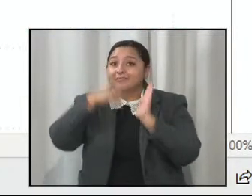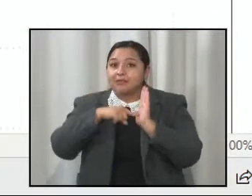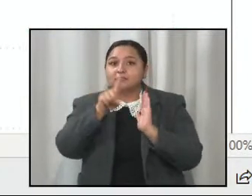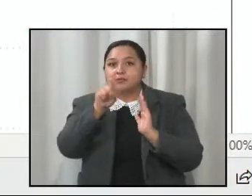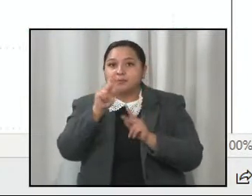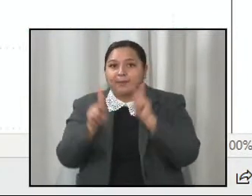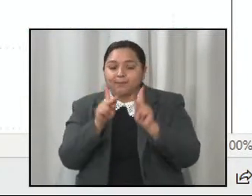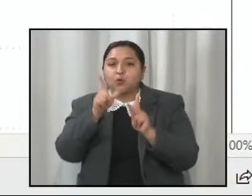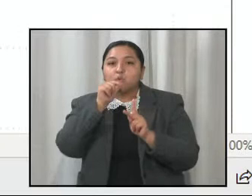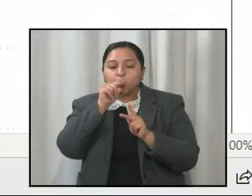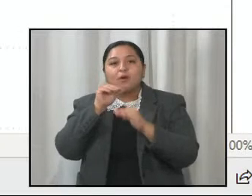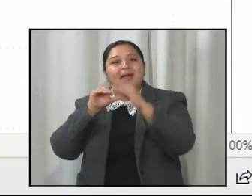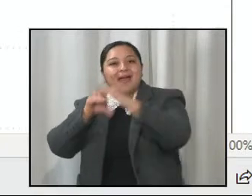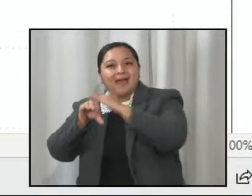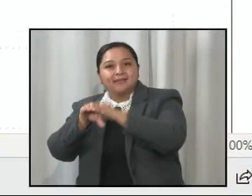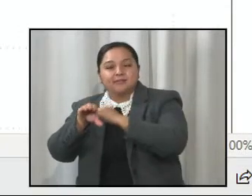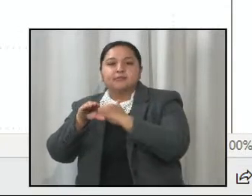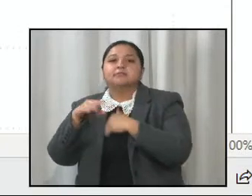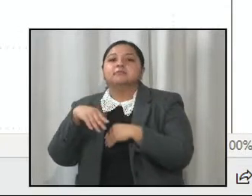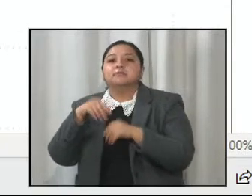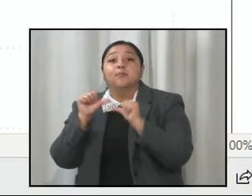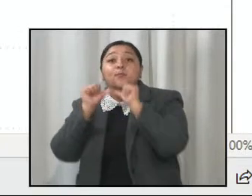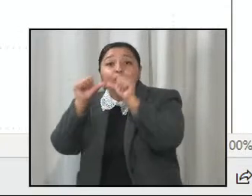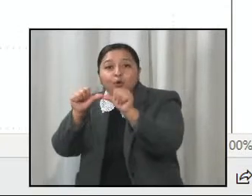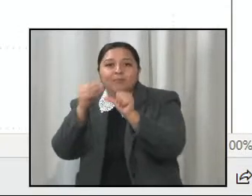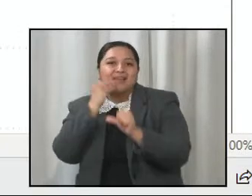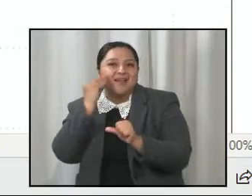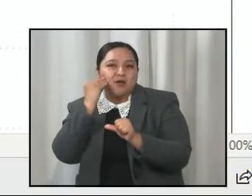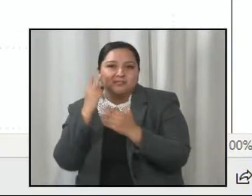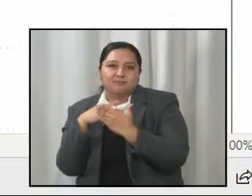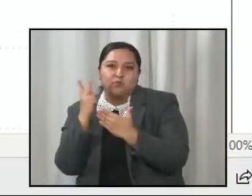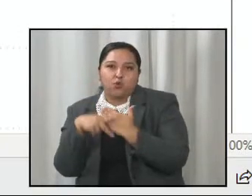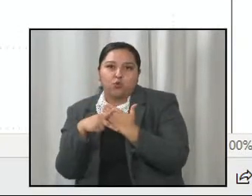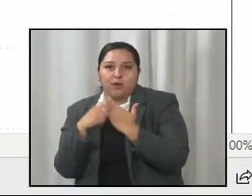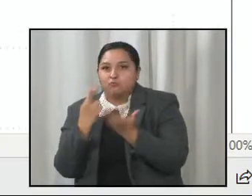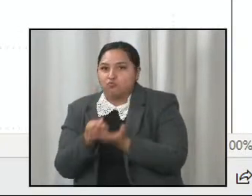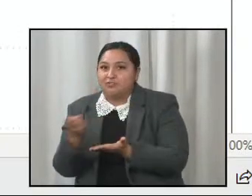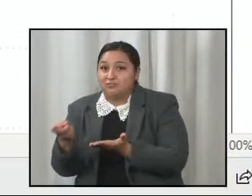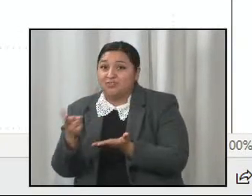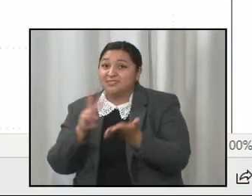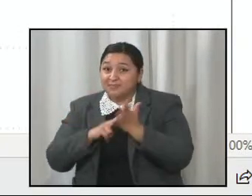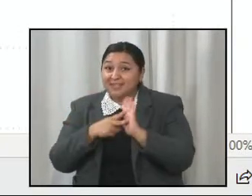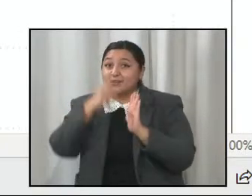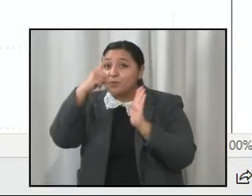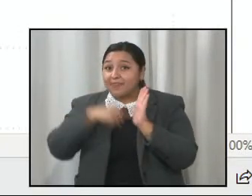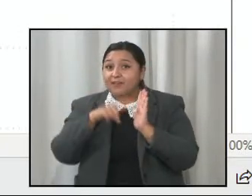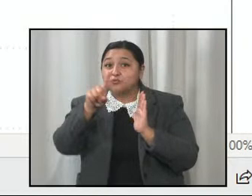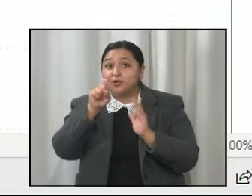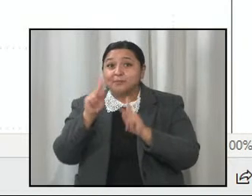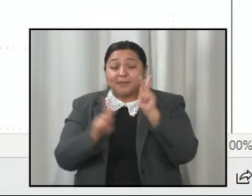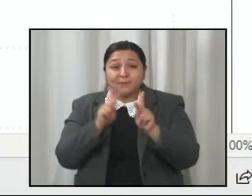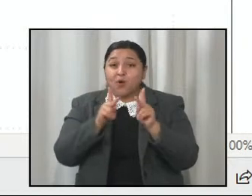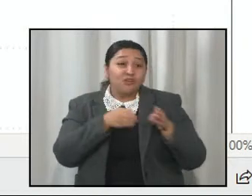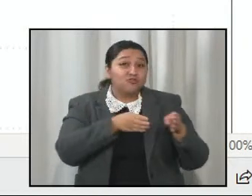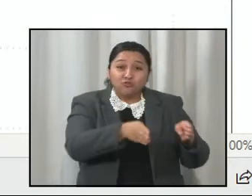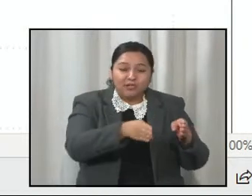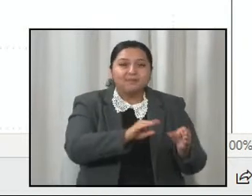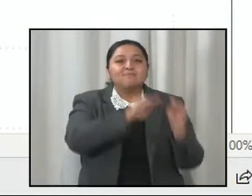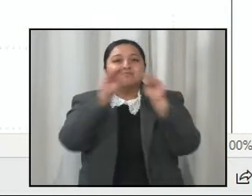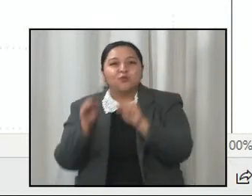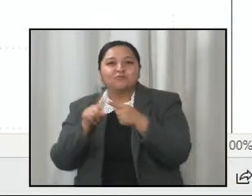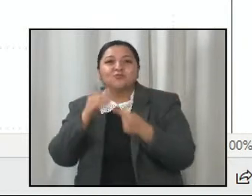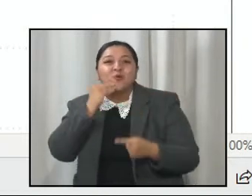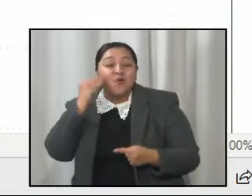from our permanent housing programs. That means we have that many people off the streets and in homes, thanks to our